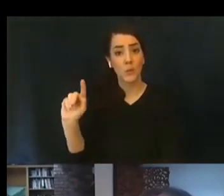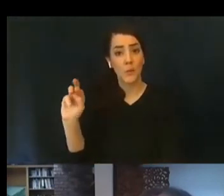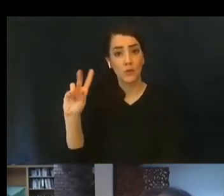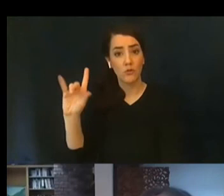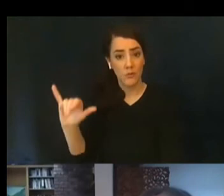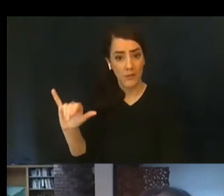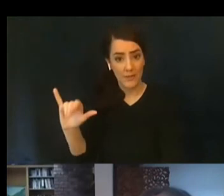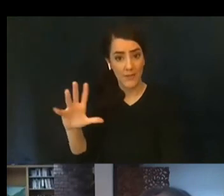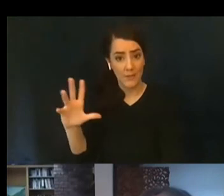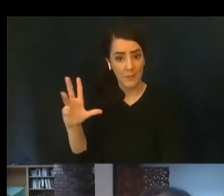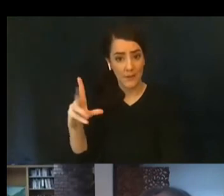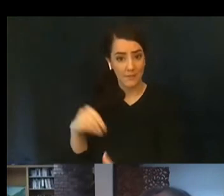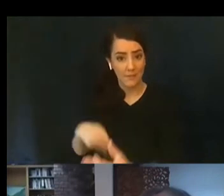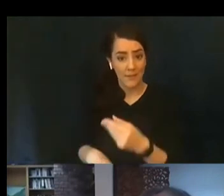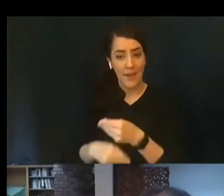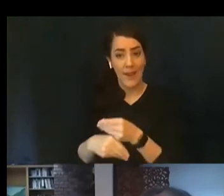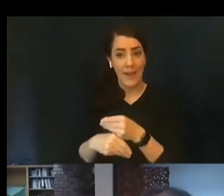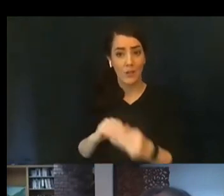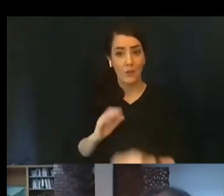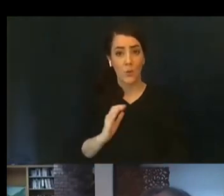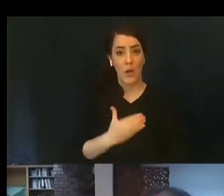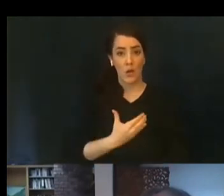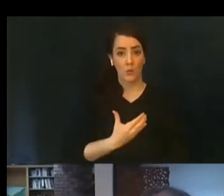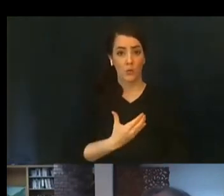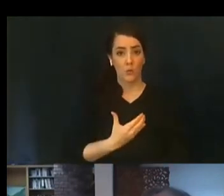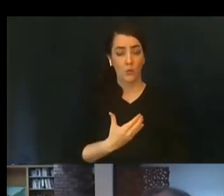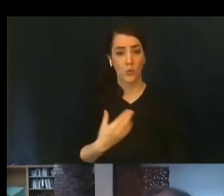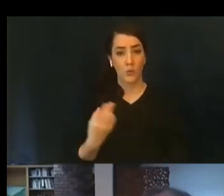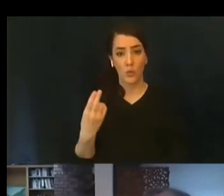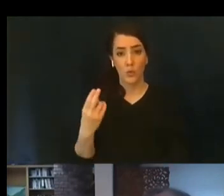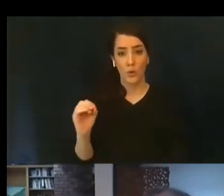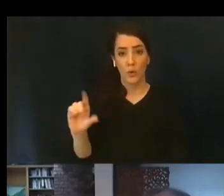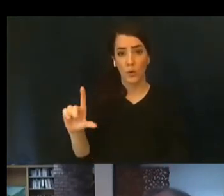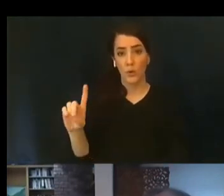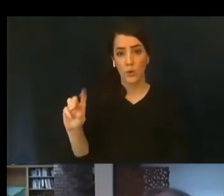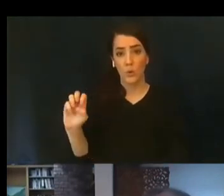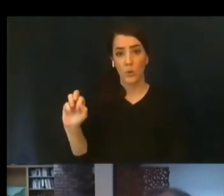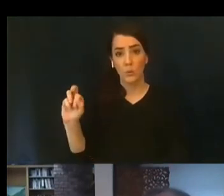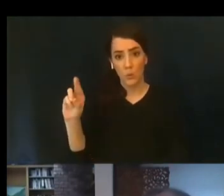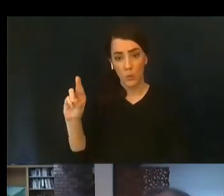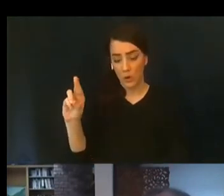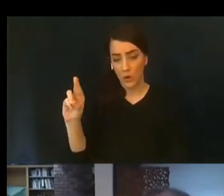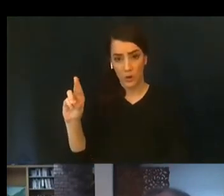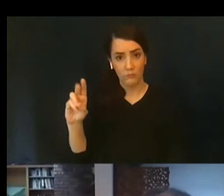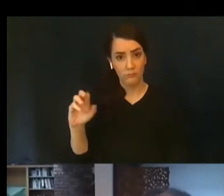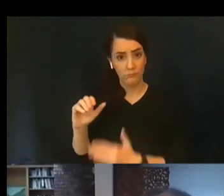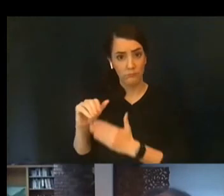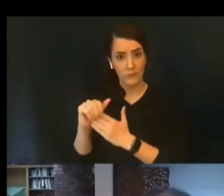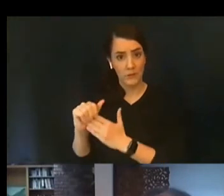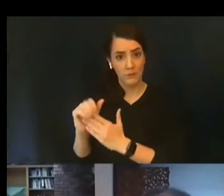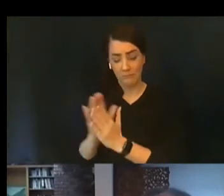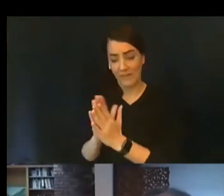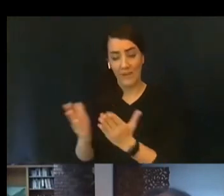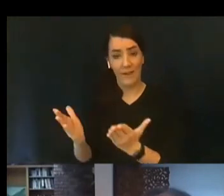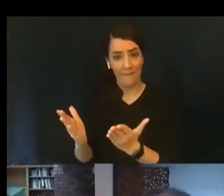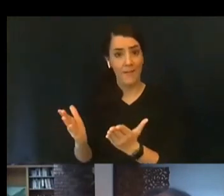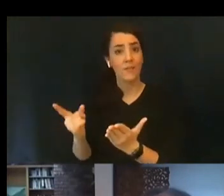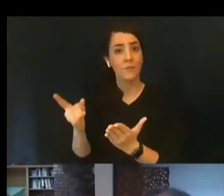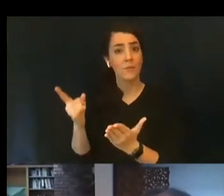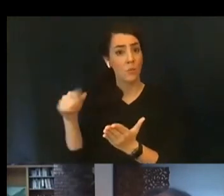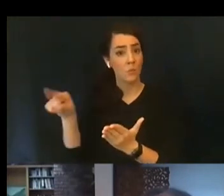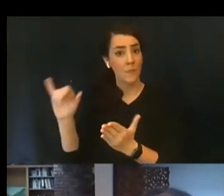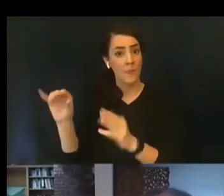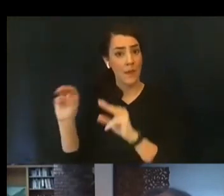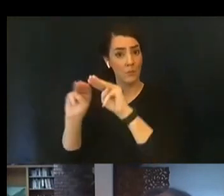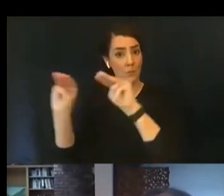Holdemur guide. Uh, and so they were very responsive to, to my